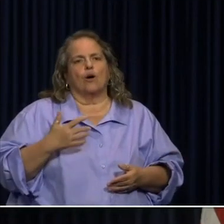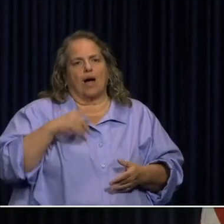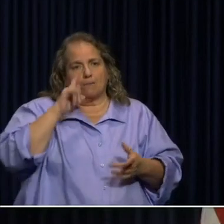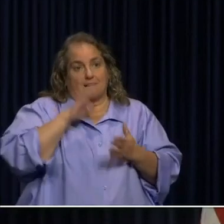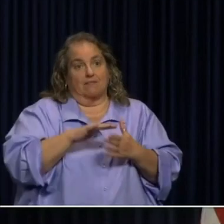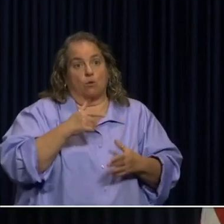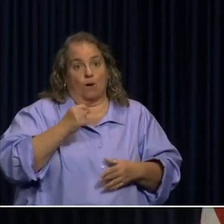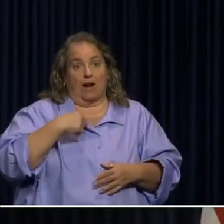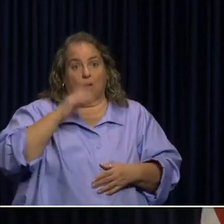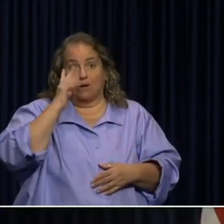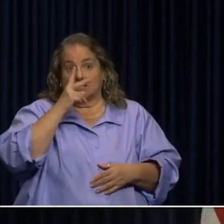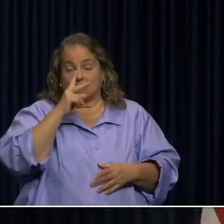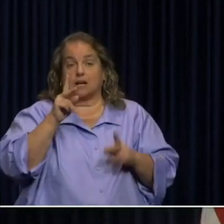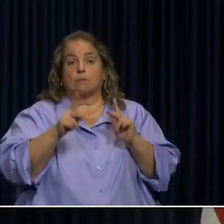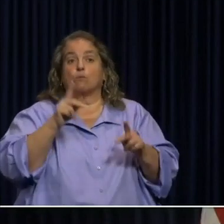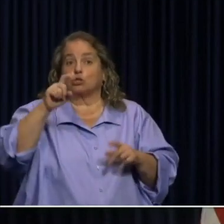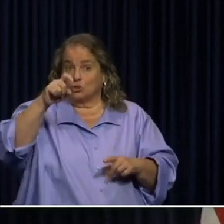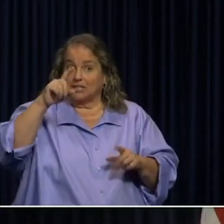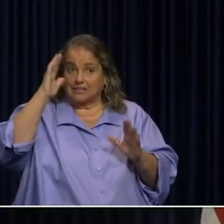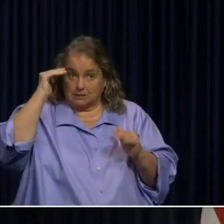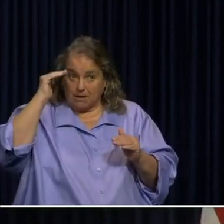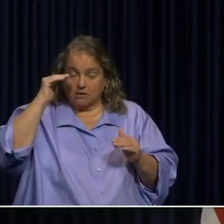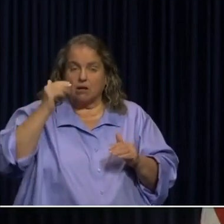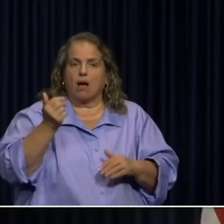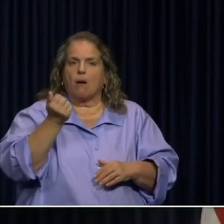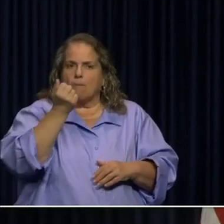see, and people should expect, is we will have a